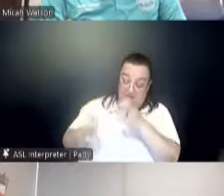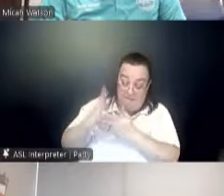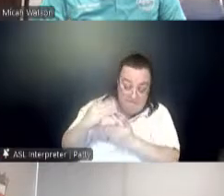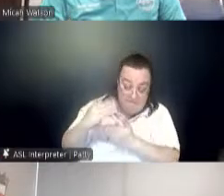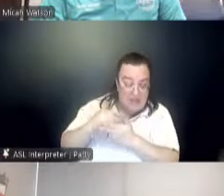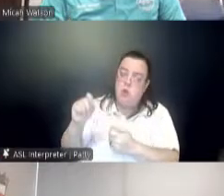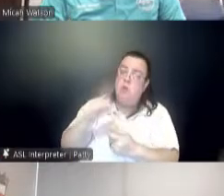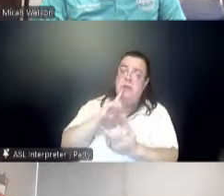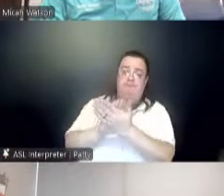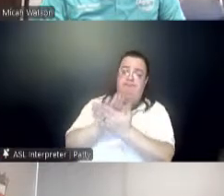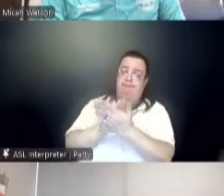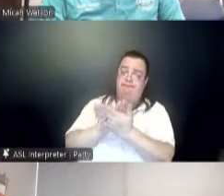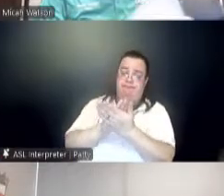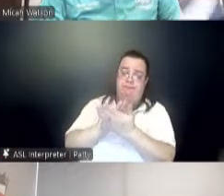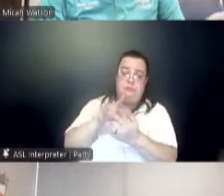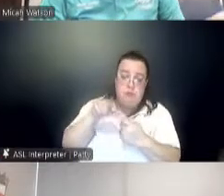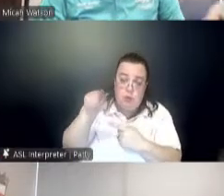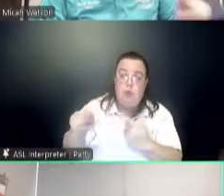for that.